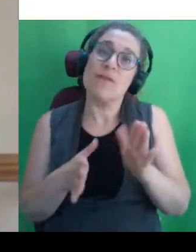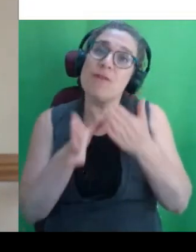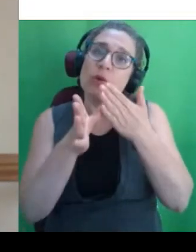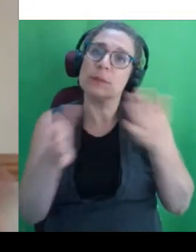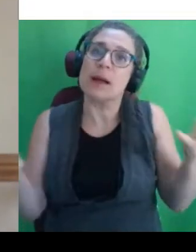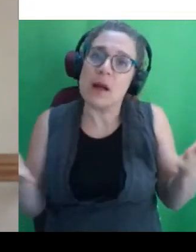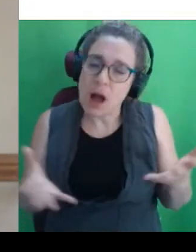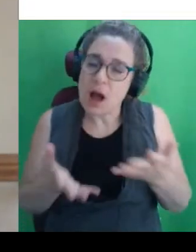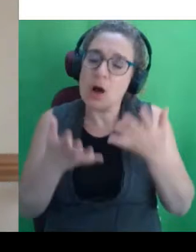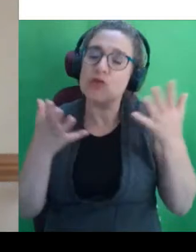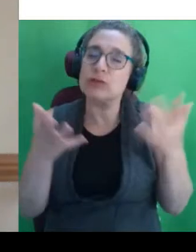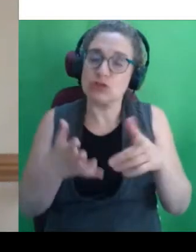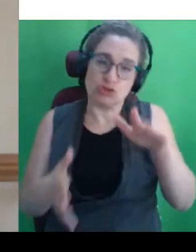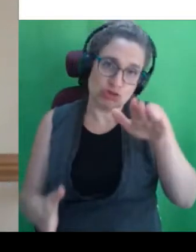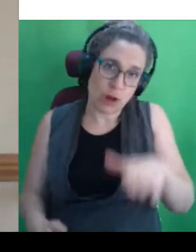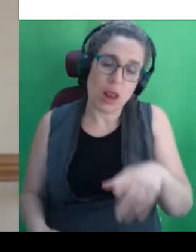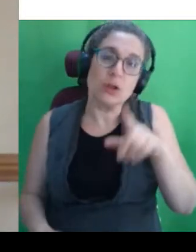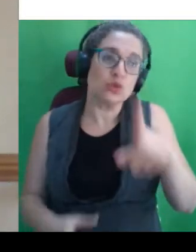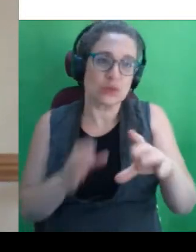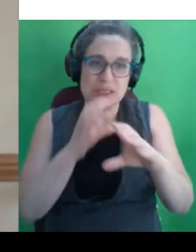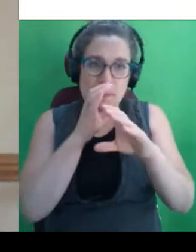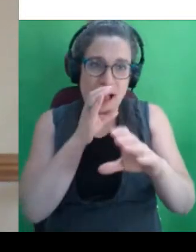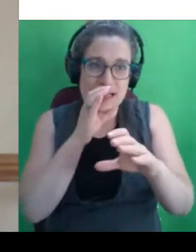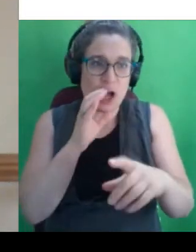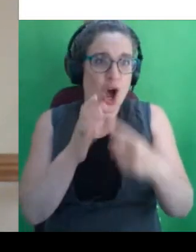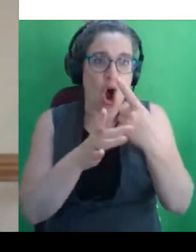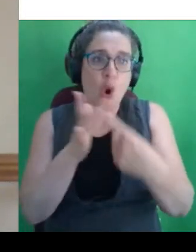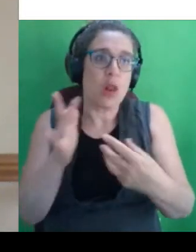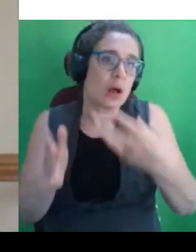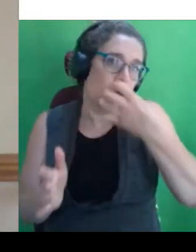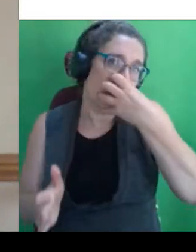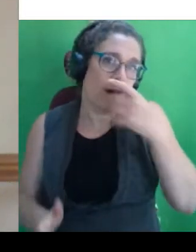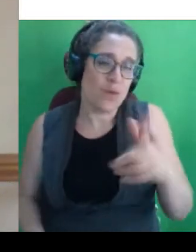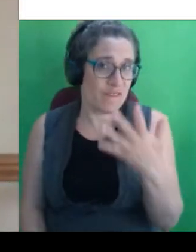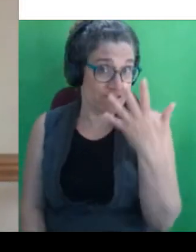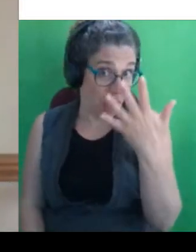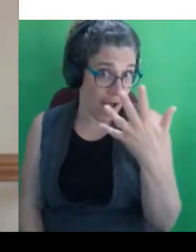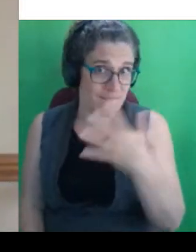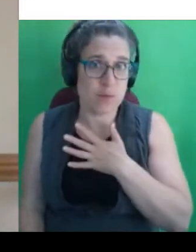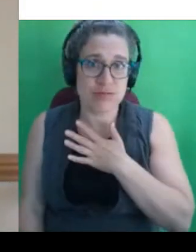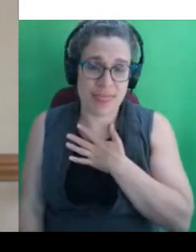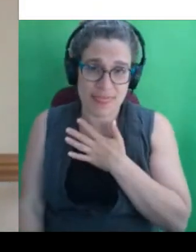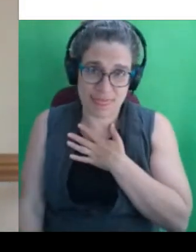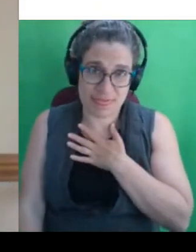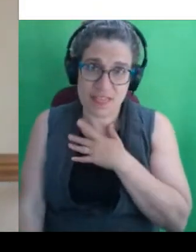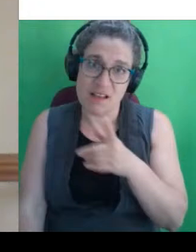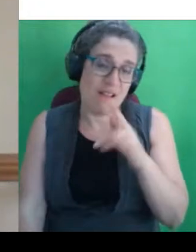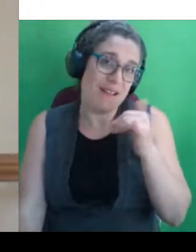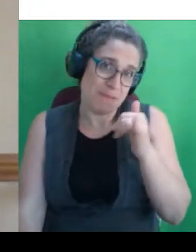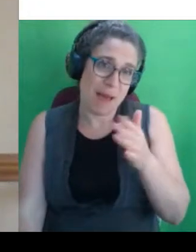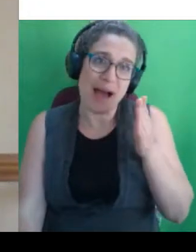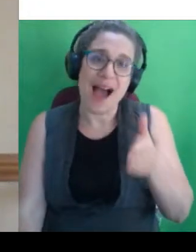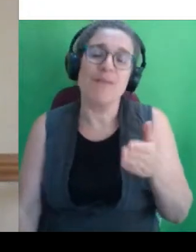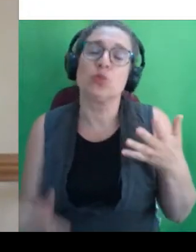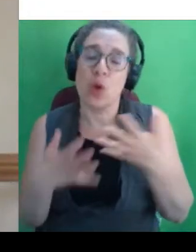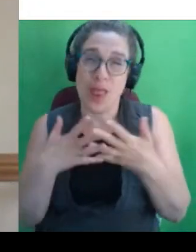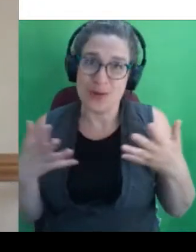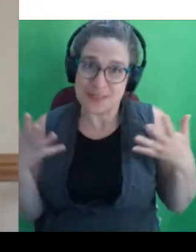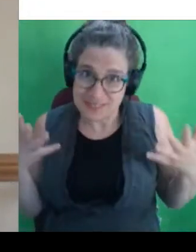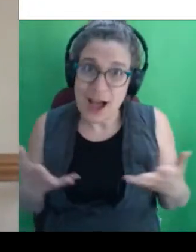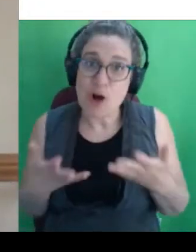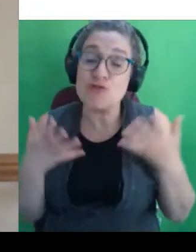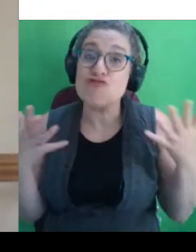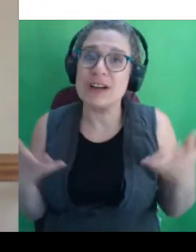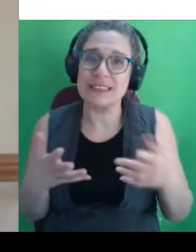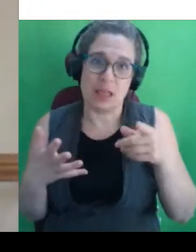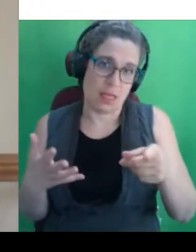to take the spacer. It's only in position for 5 breaths, so you may need to do a lot of encouragement to take get a younger child to